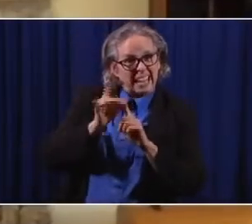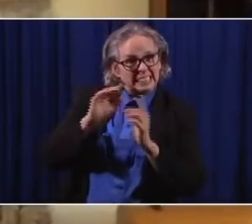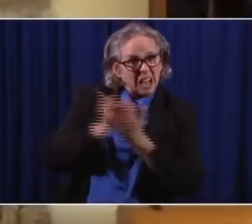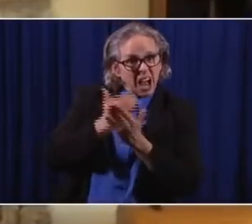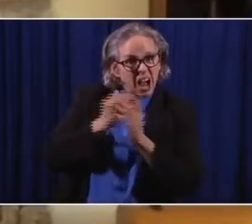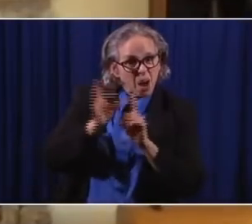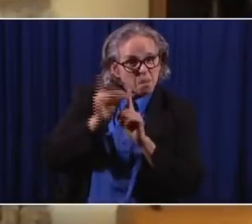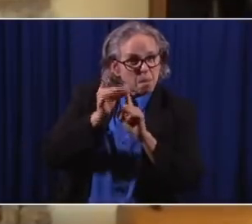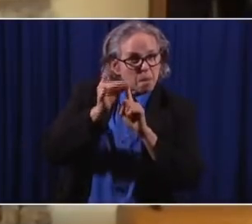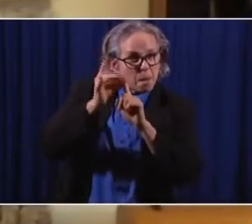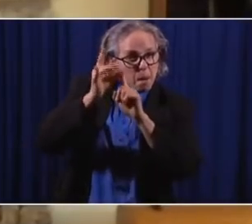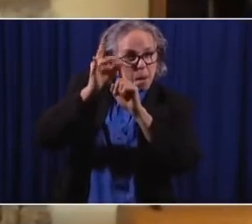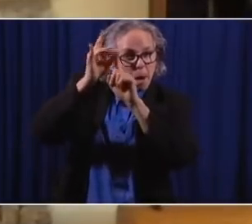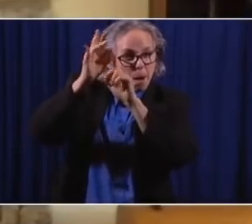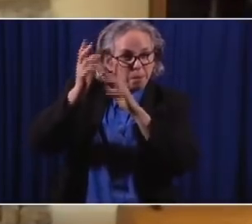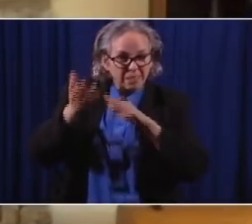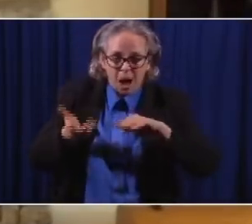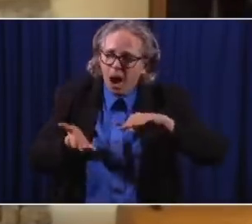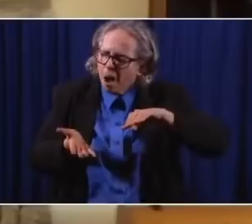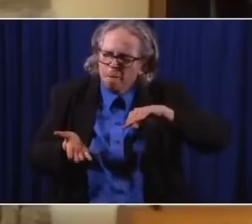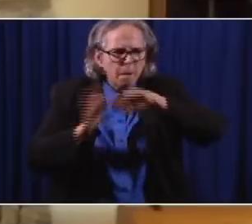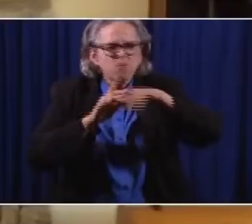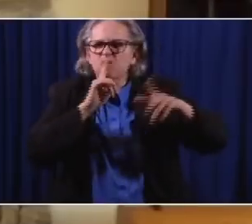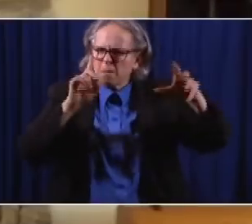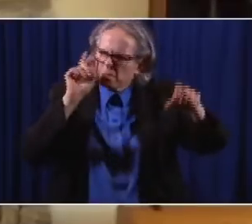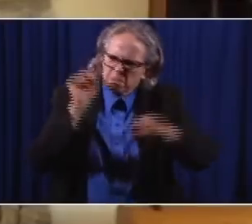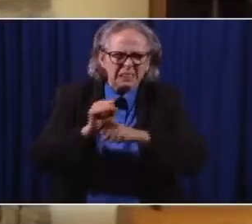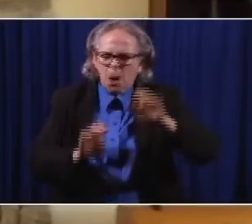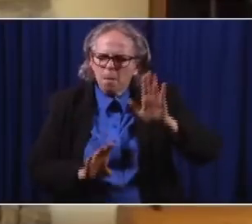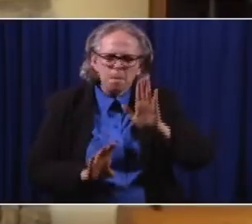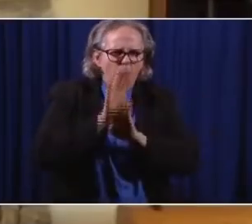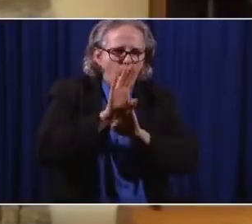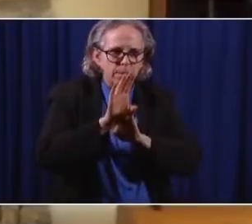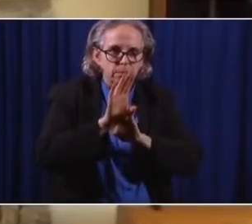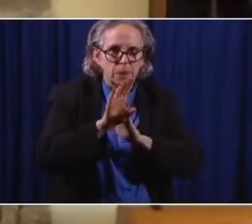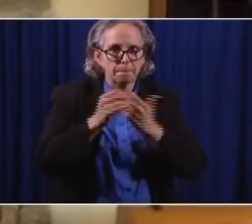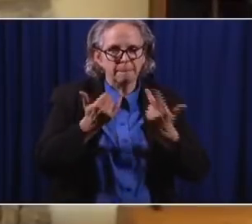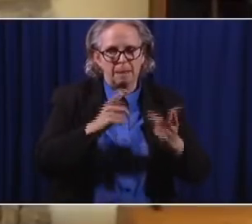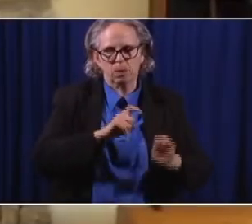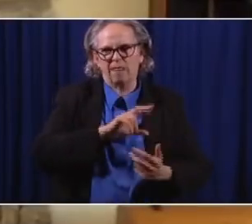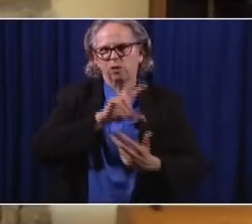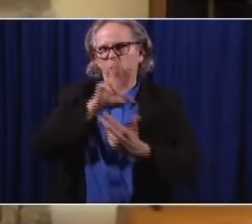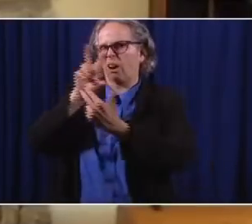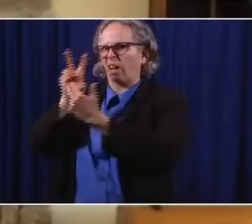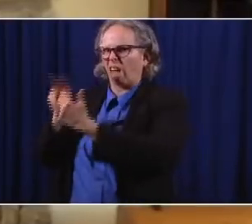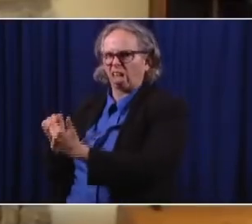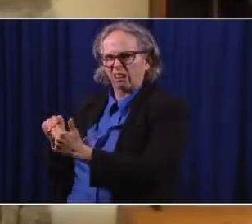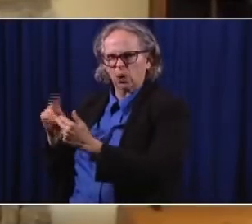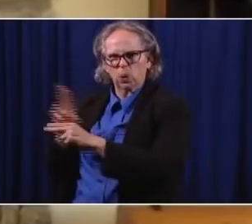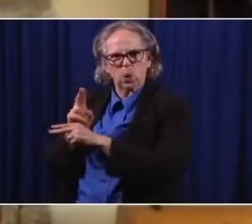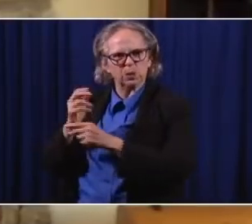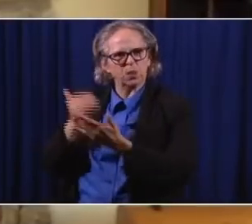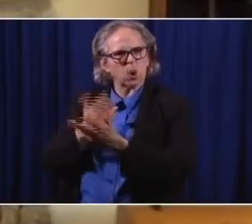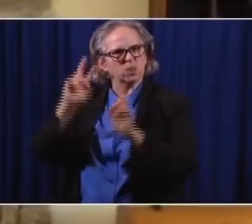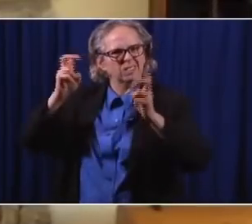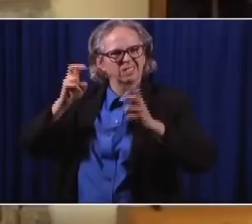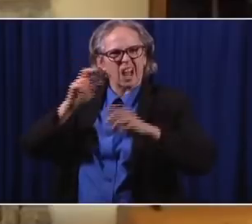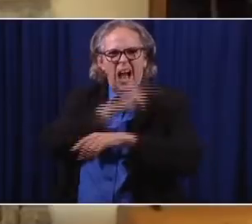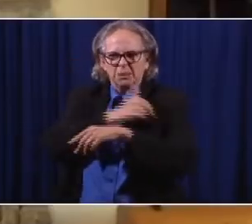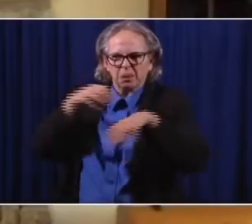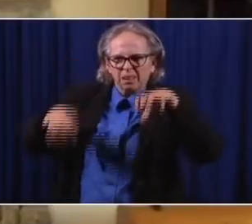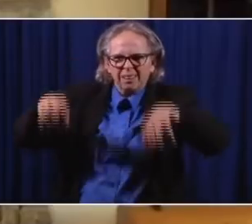it's skyrocketing, this can change. And so where we are in a week from now or 2 weeks from now, I can't tell